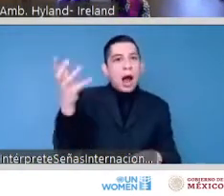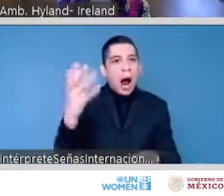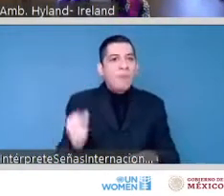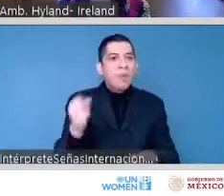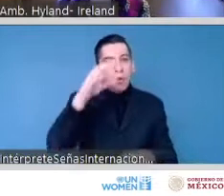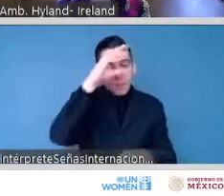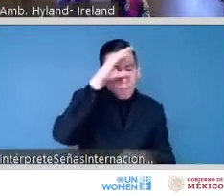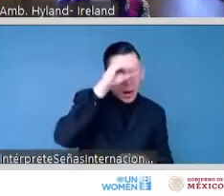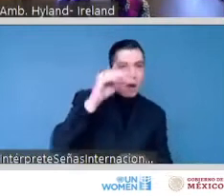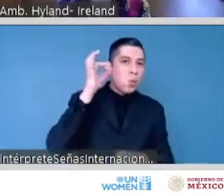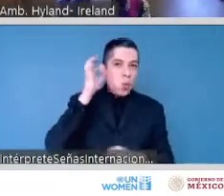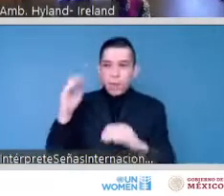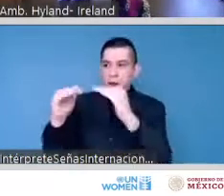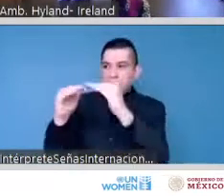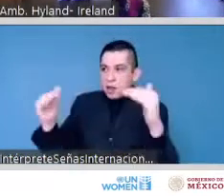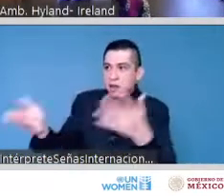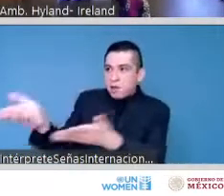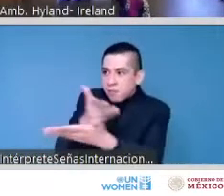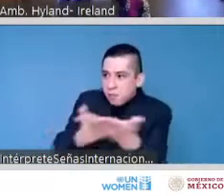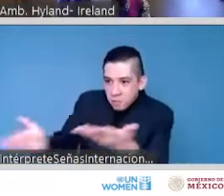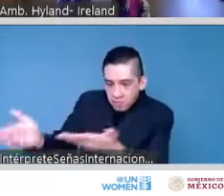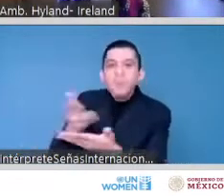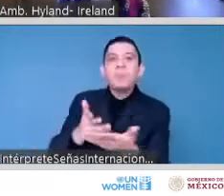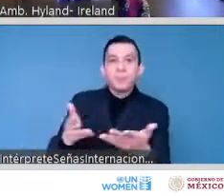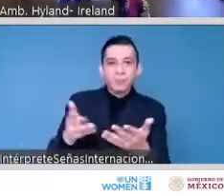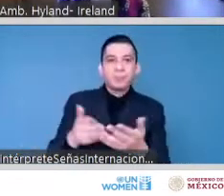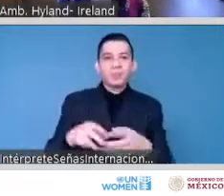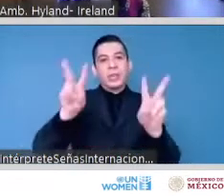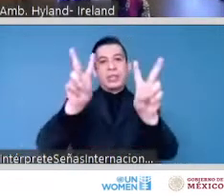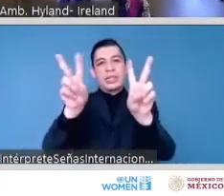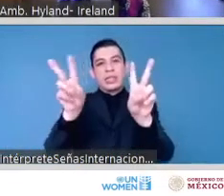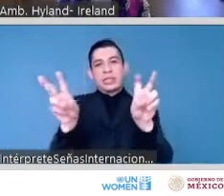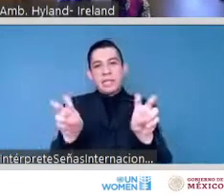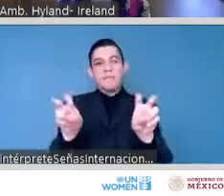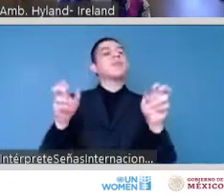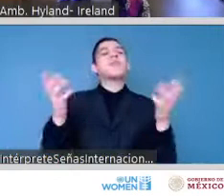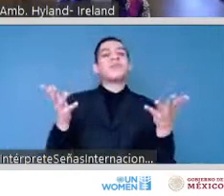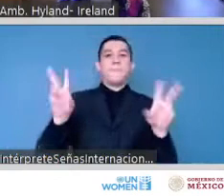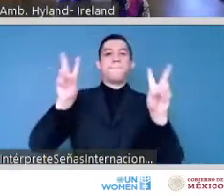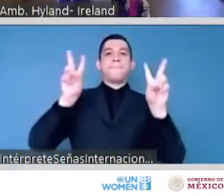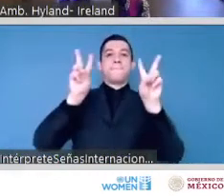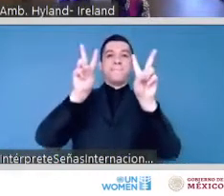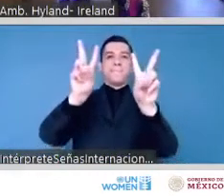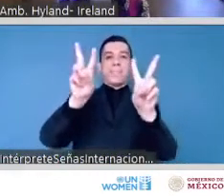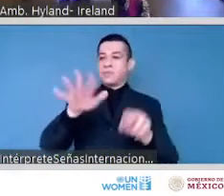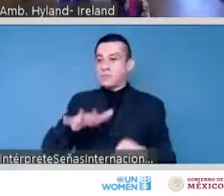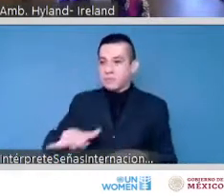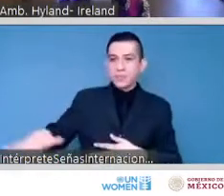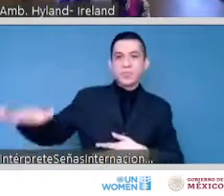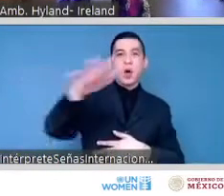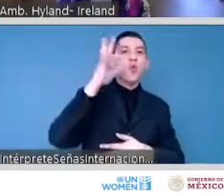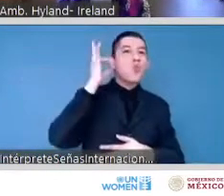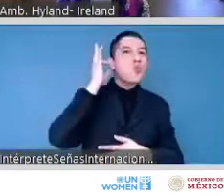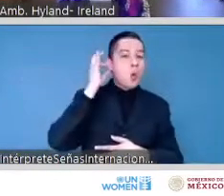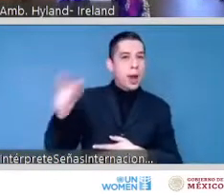facing aspects of it. So as many of you will know on the line here today, and many of the attendees will know, the ICRC